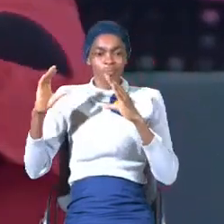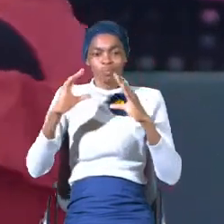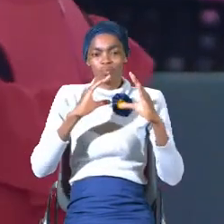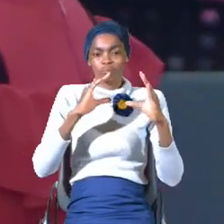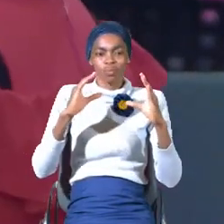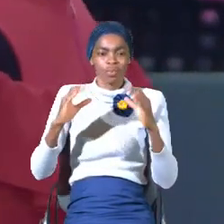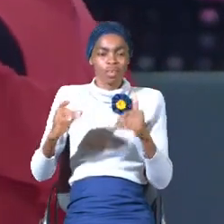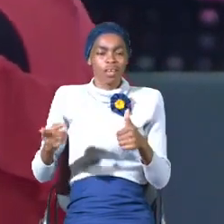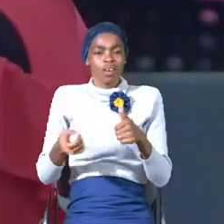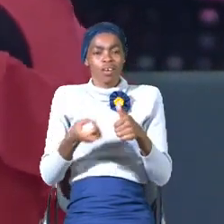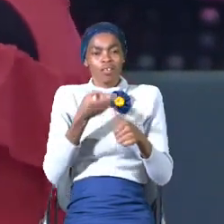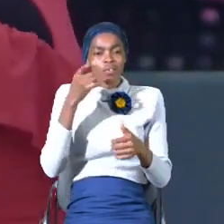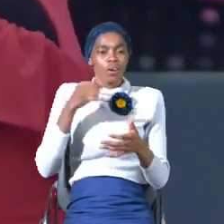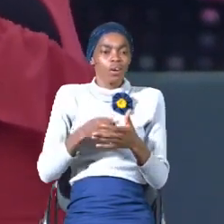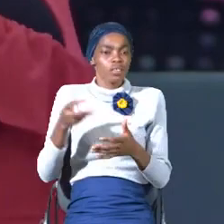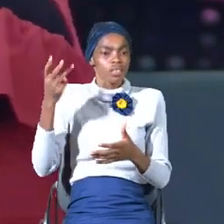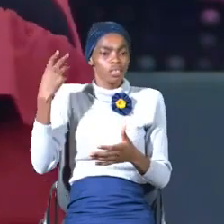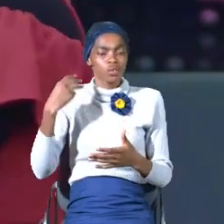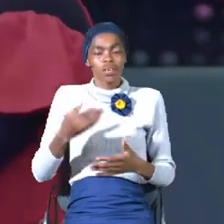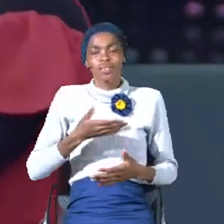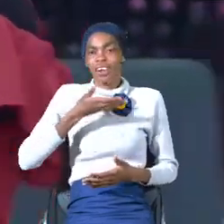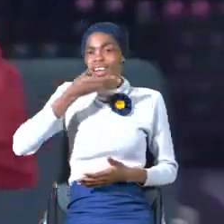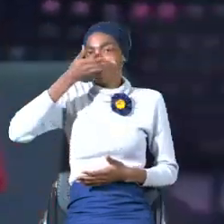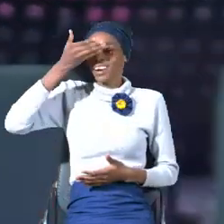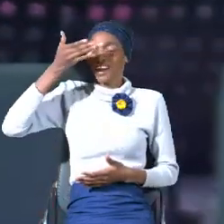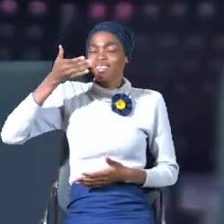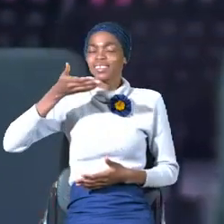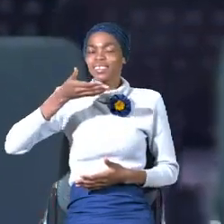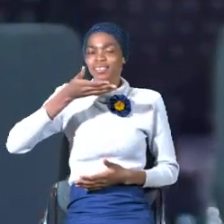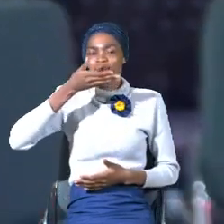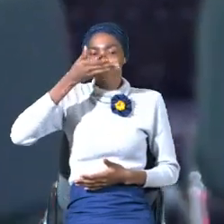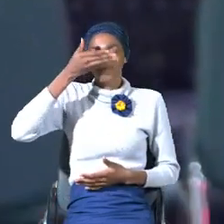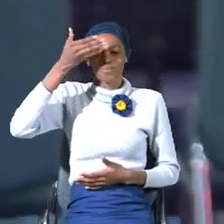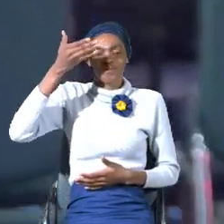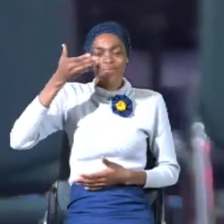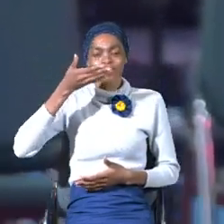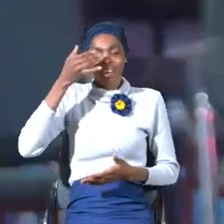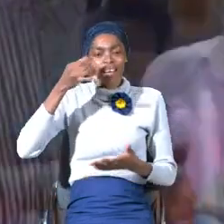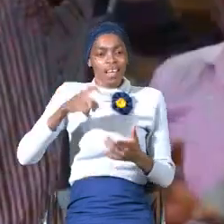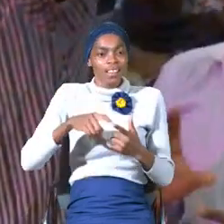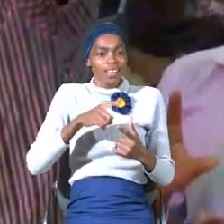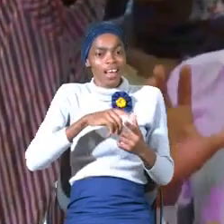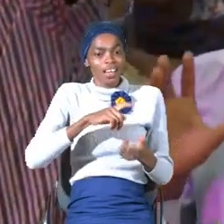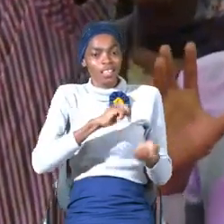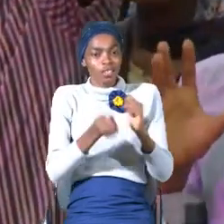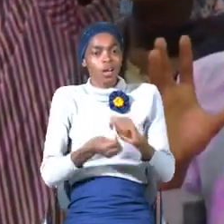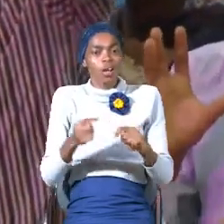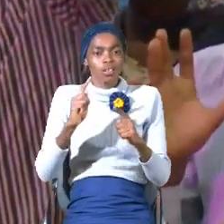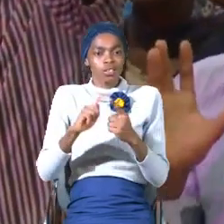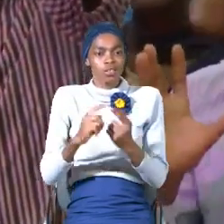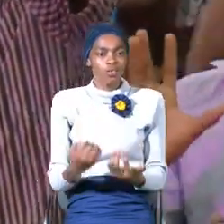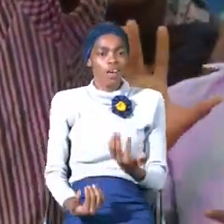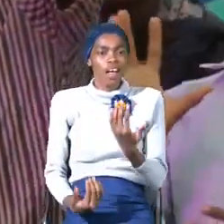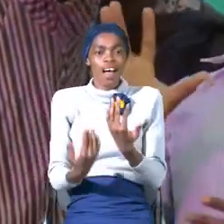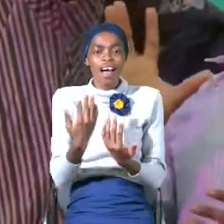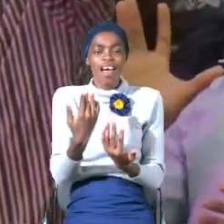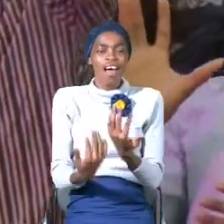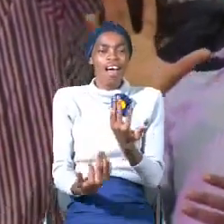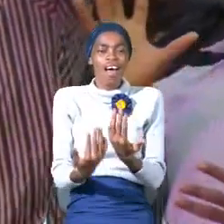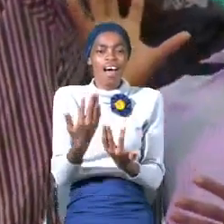was fragrance. First it was fragrance. Then it turned to fire. Then it turned to